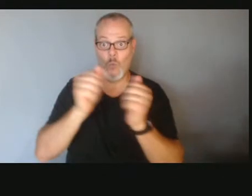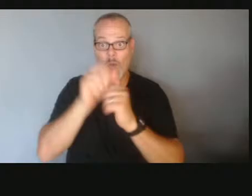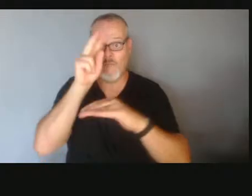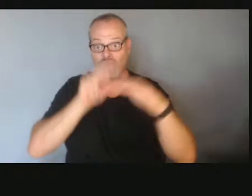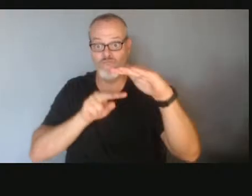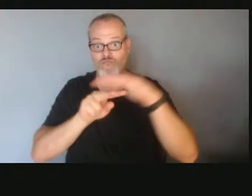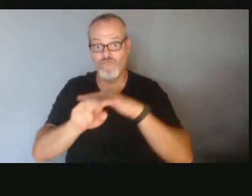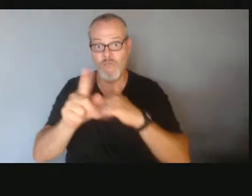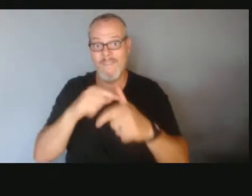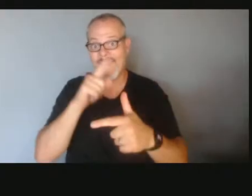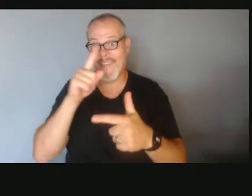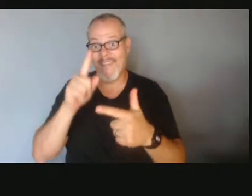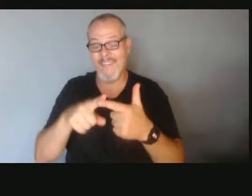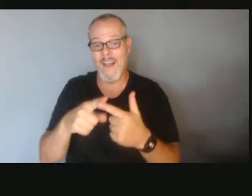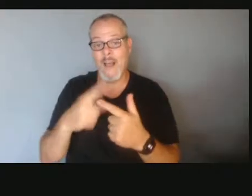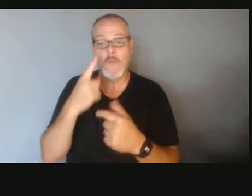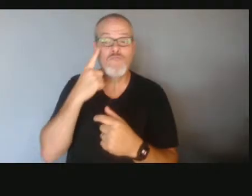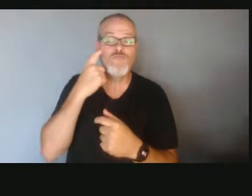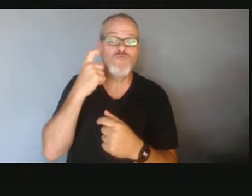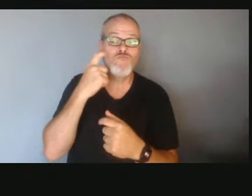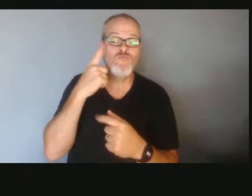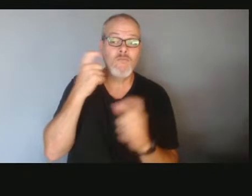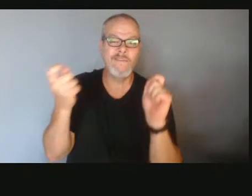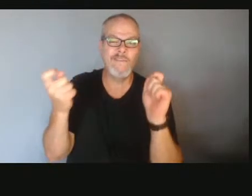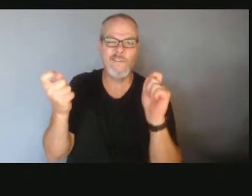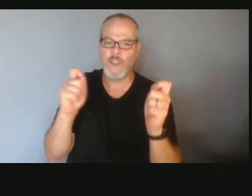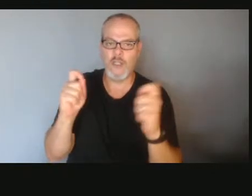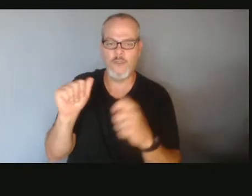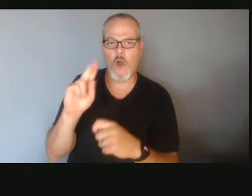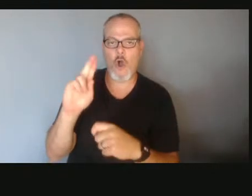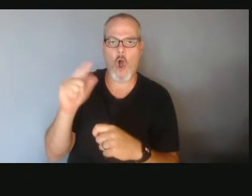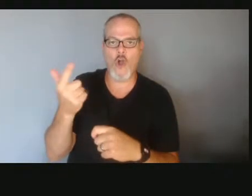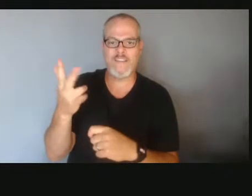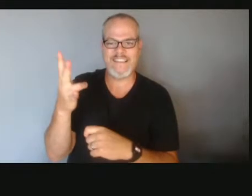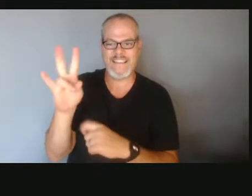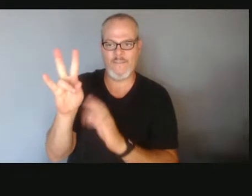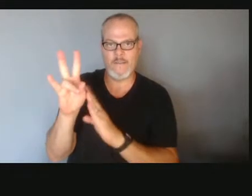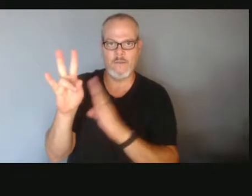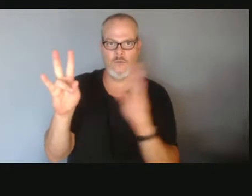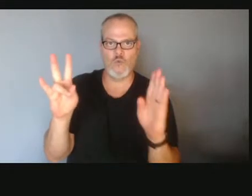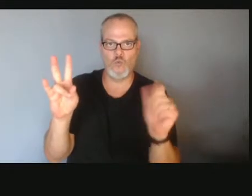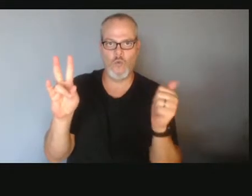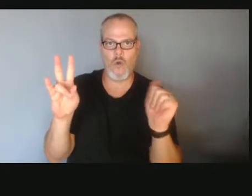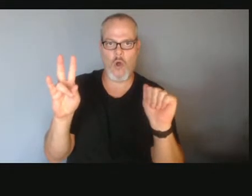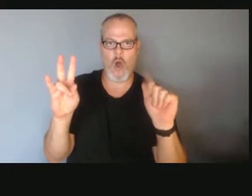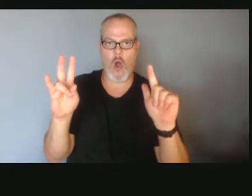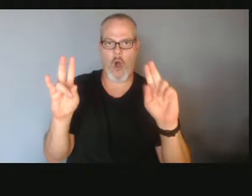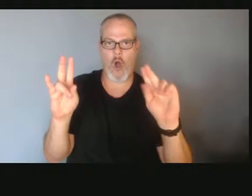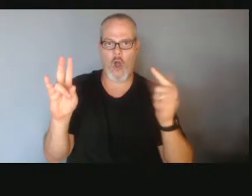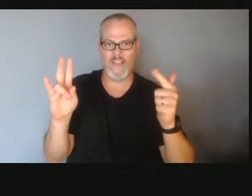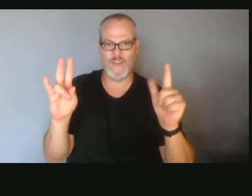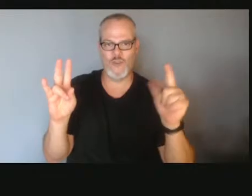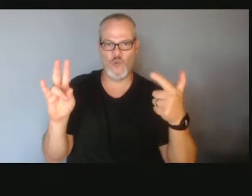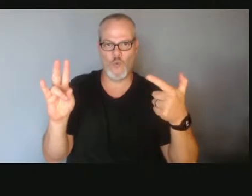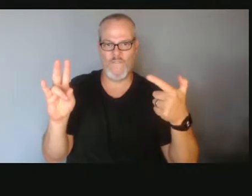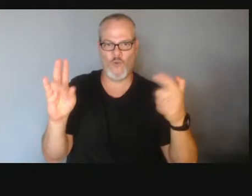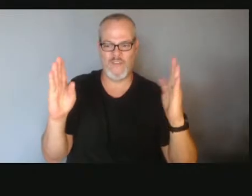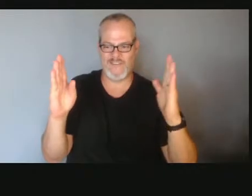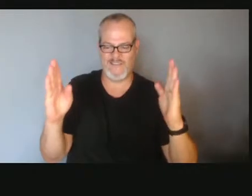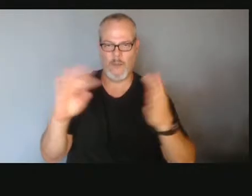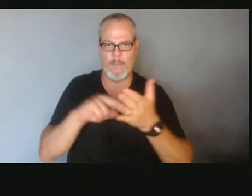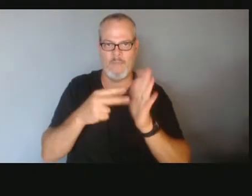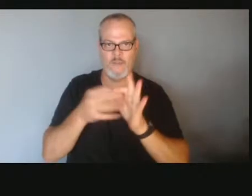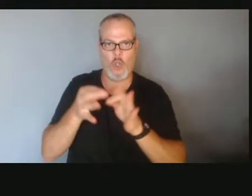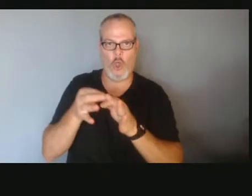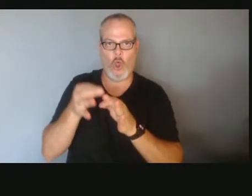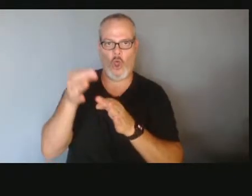window changes to August 17th to the 21st. So it shifts back another day, right?